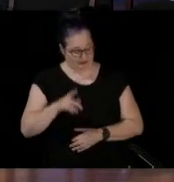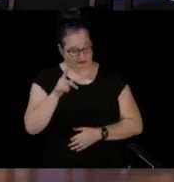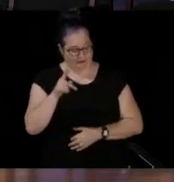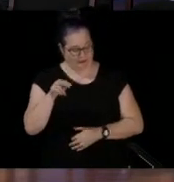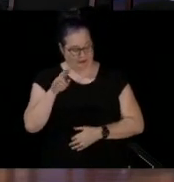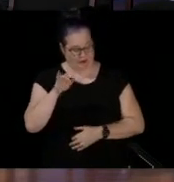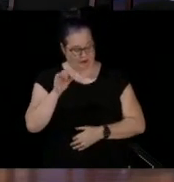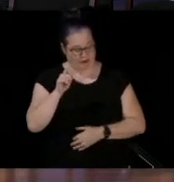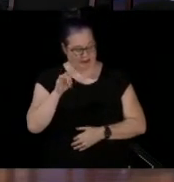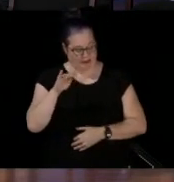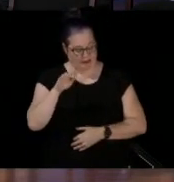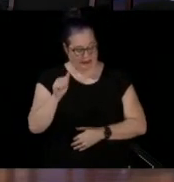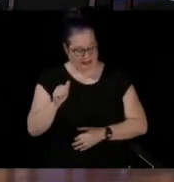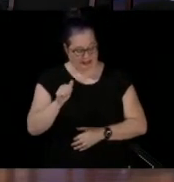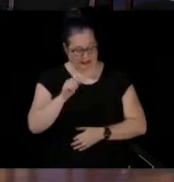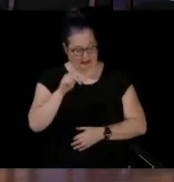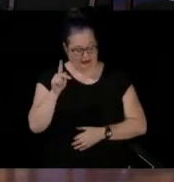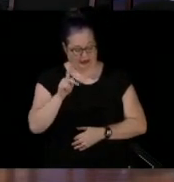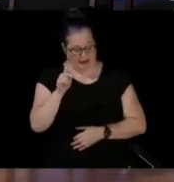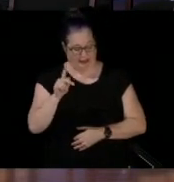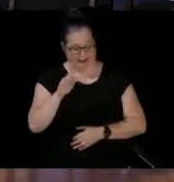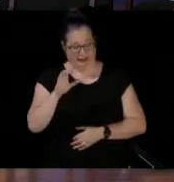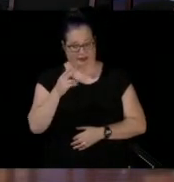Christina Kylie Chow.